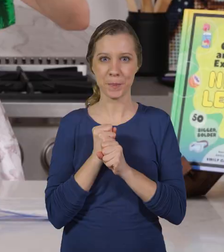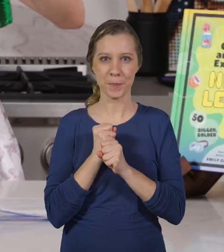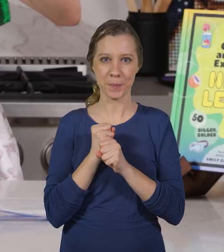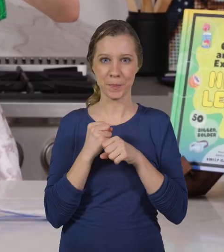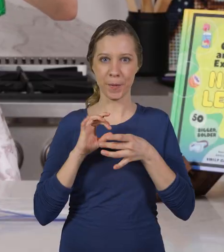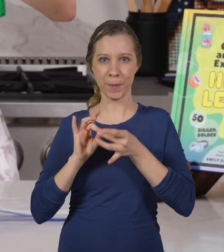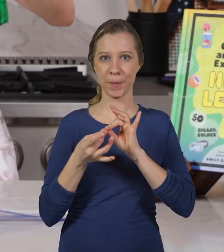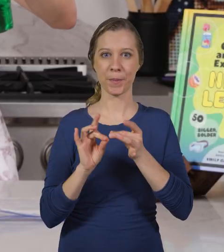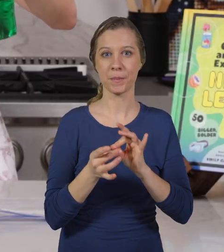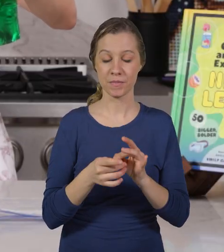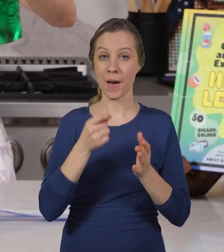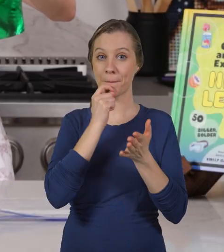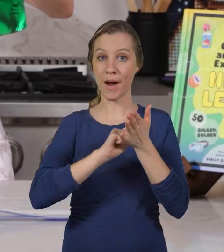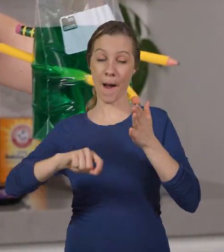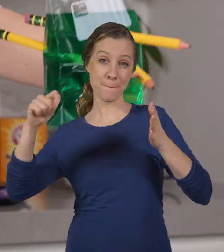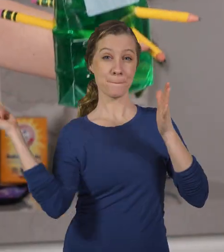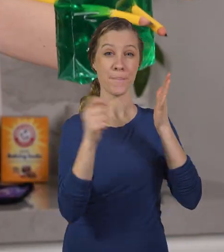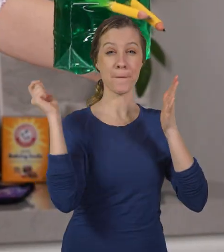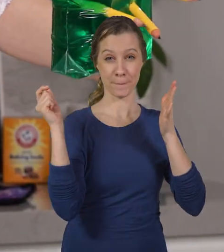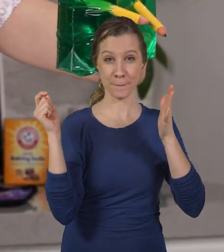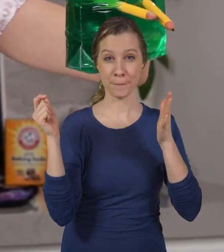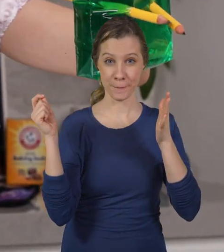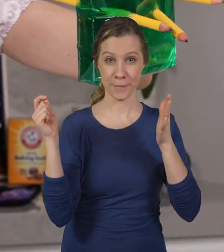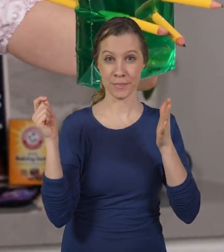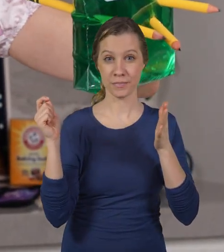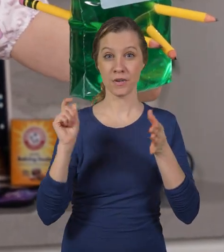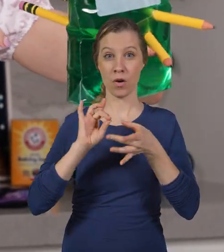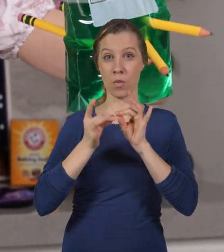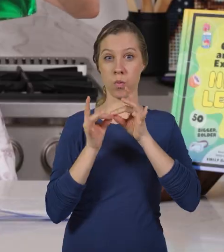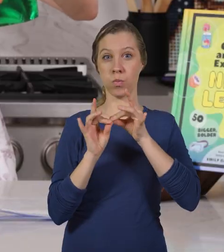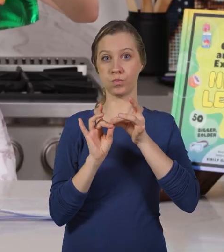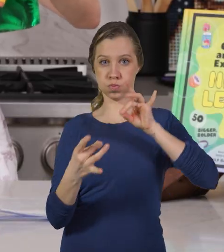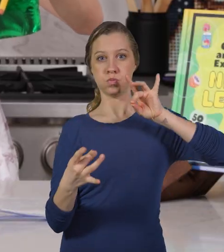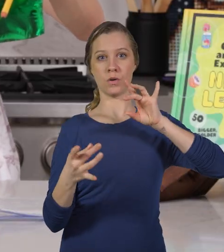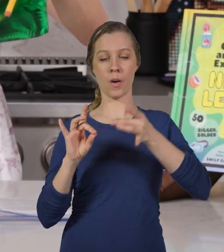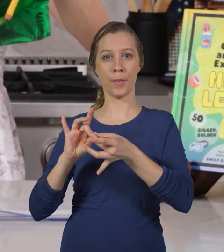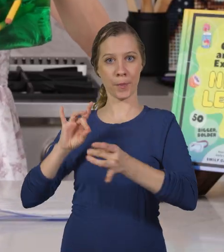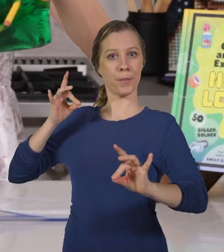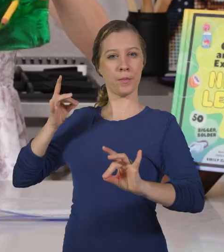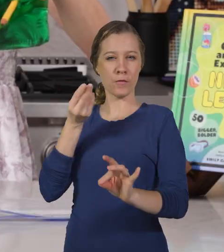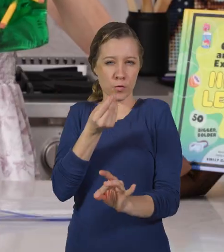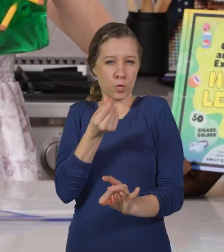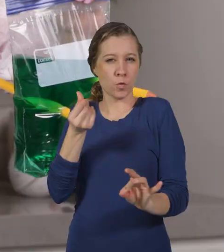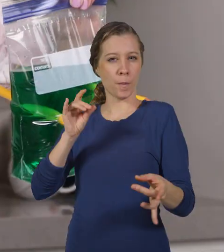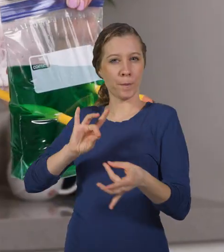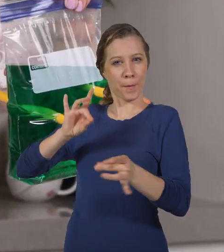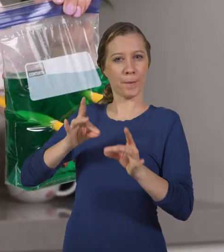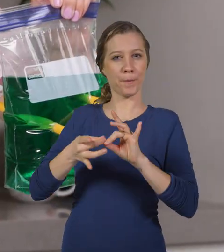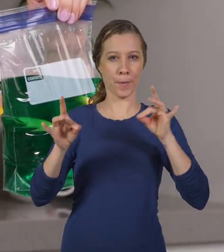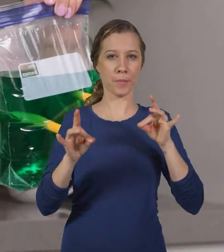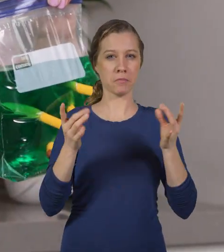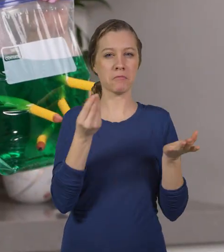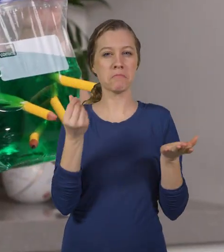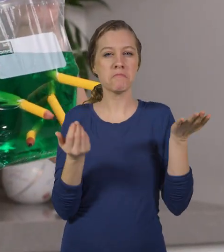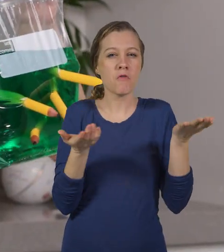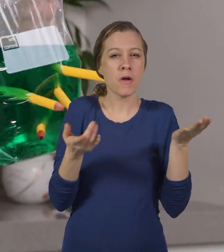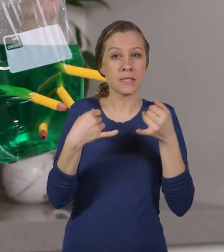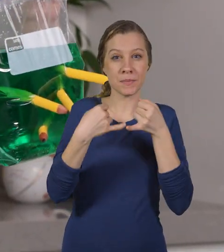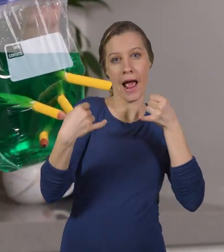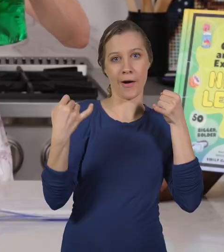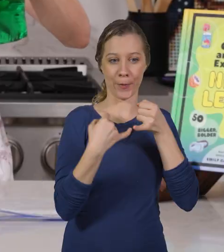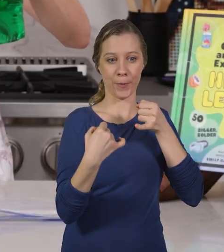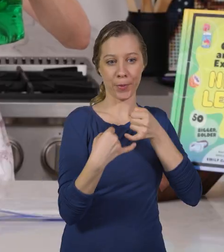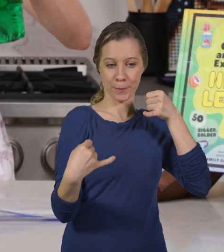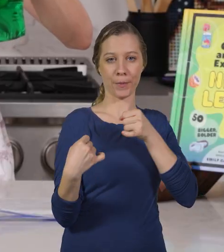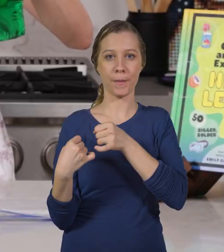that are tightly packed. And when you poke a pencil through, it may break a few of those chains of molecules, it may break